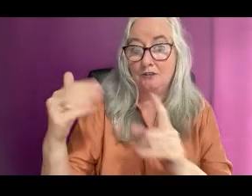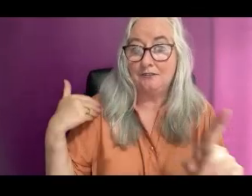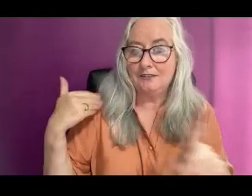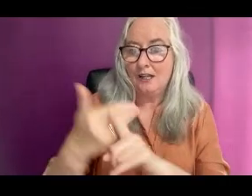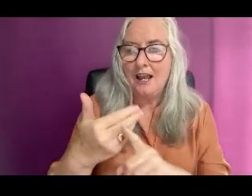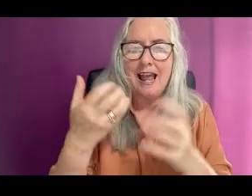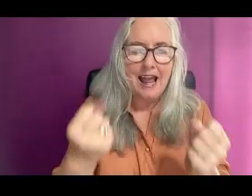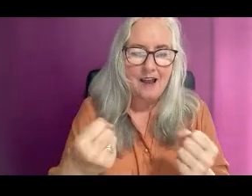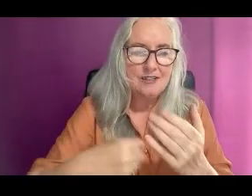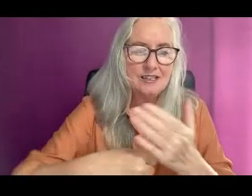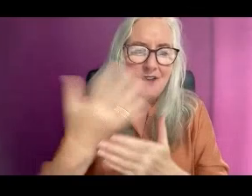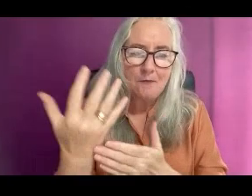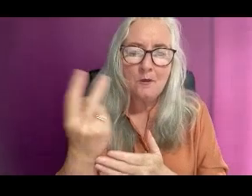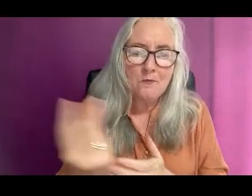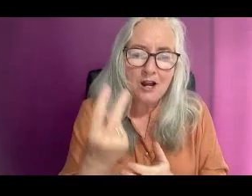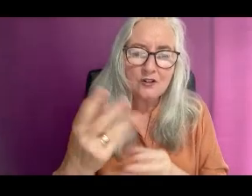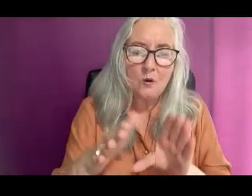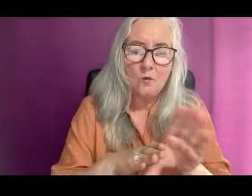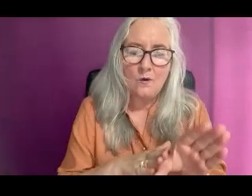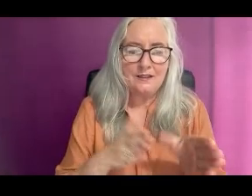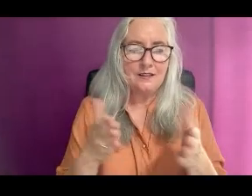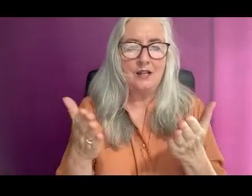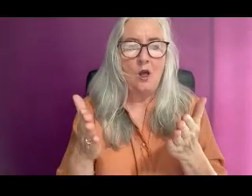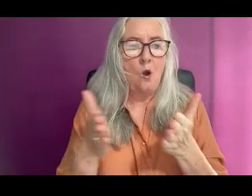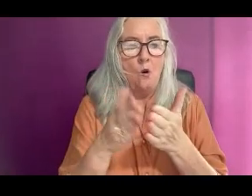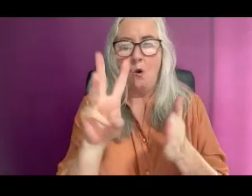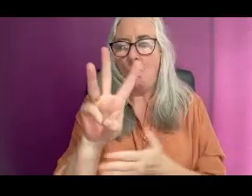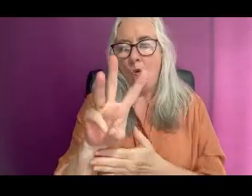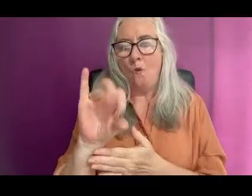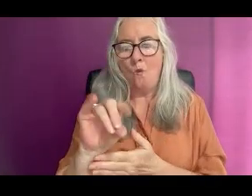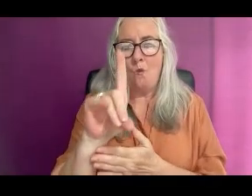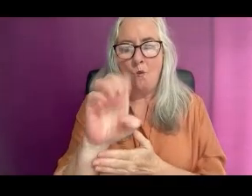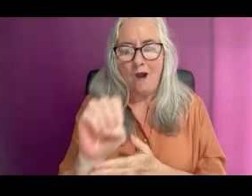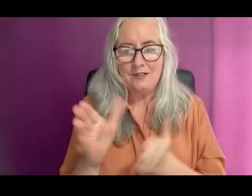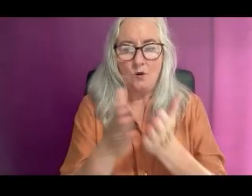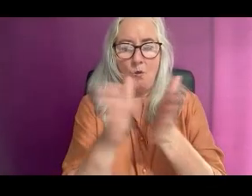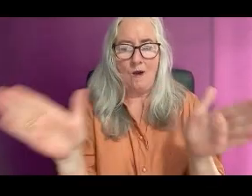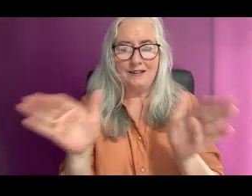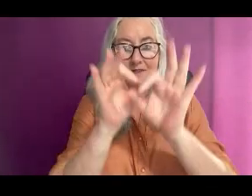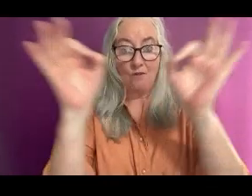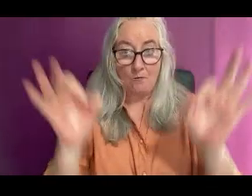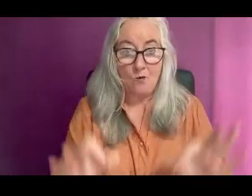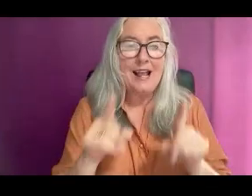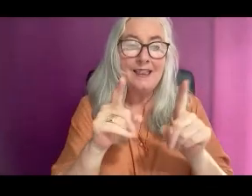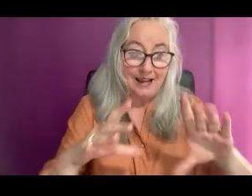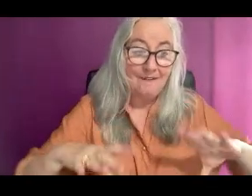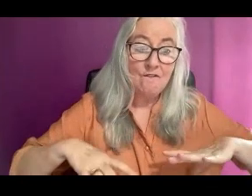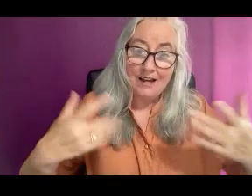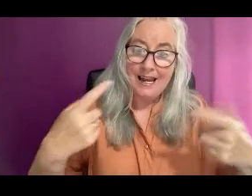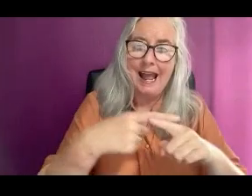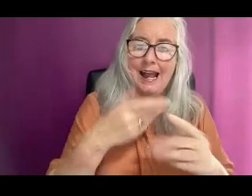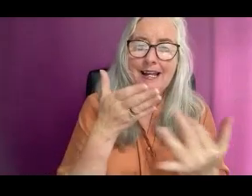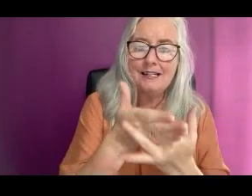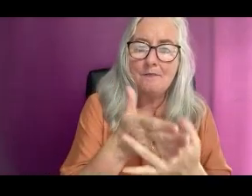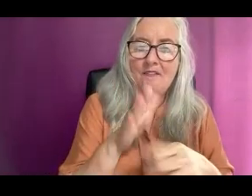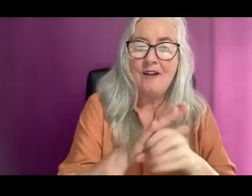developed in partnership with us the WIDE framework, which again is a free and accessible for everyone platform, and it